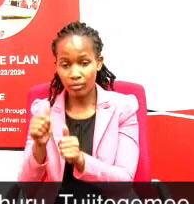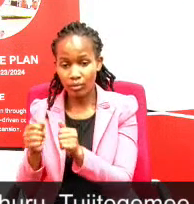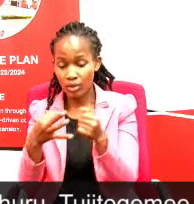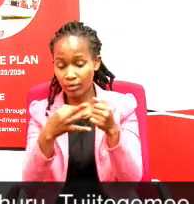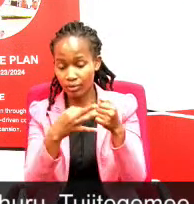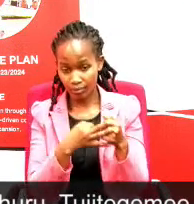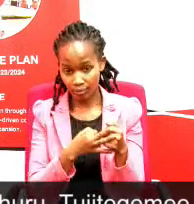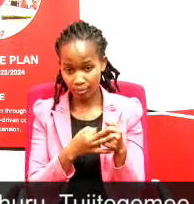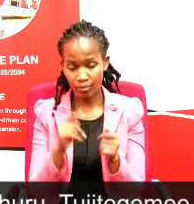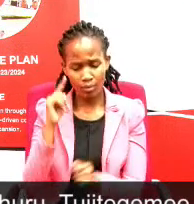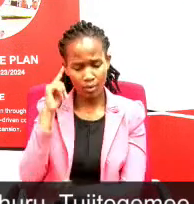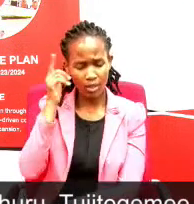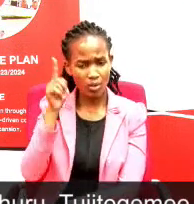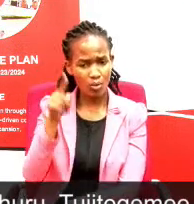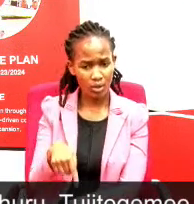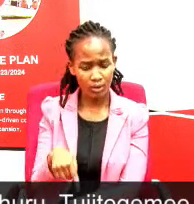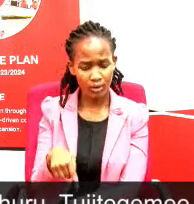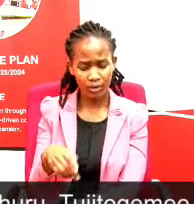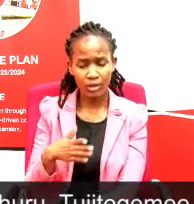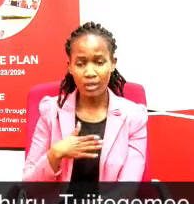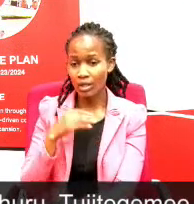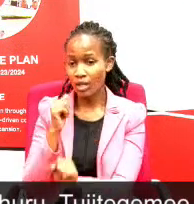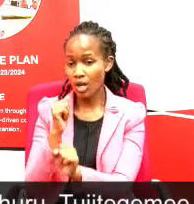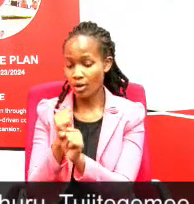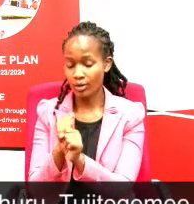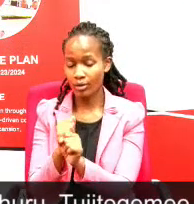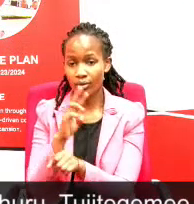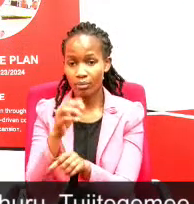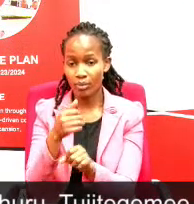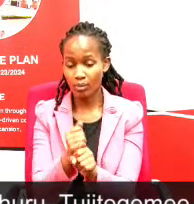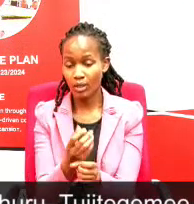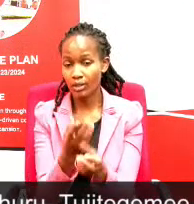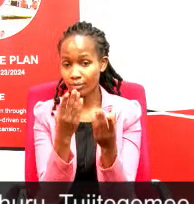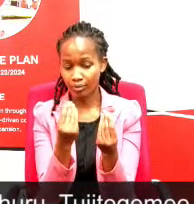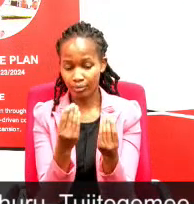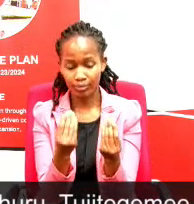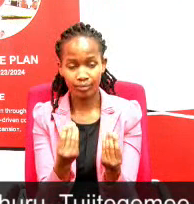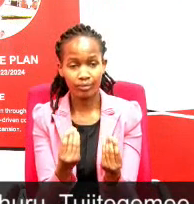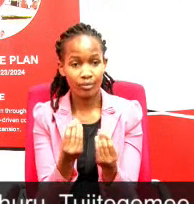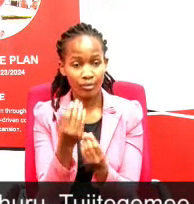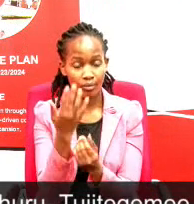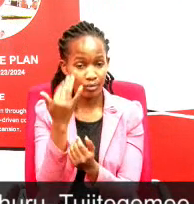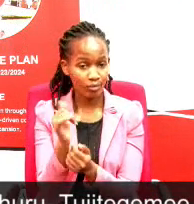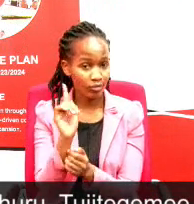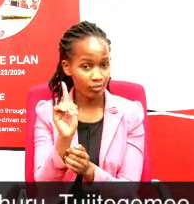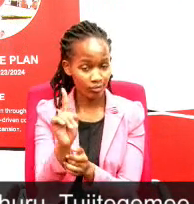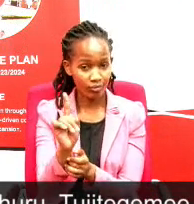8th, I think our work will be made easier. One is